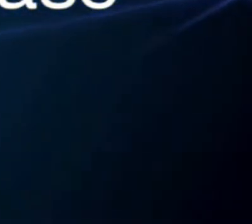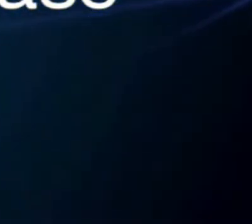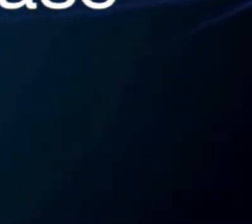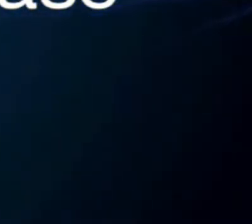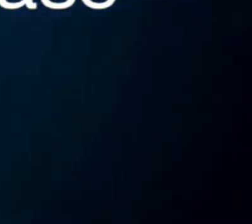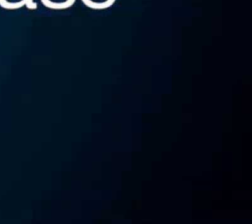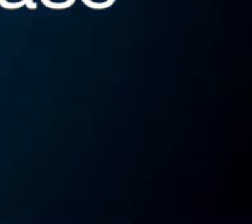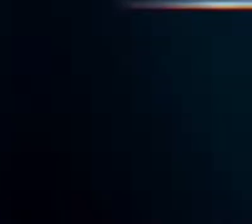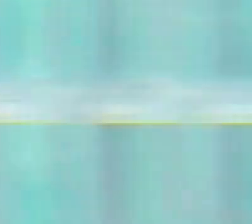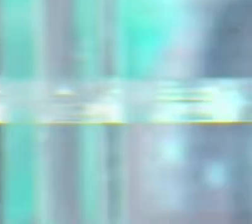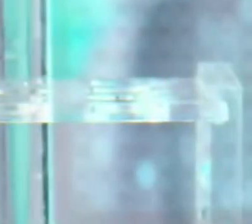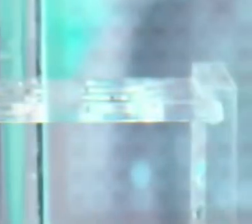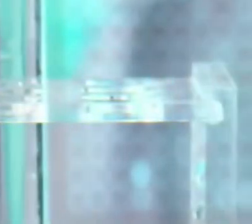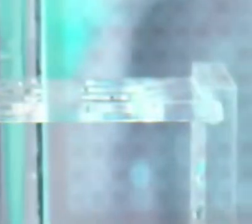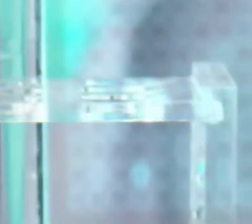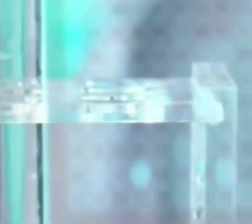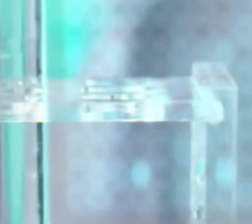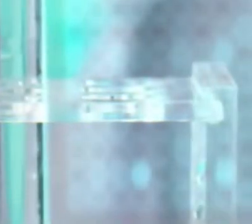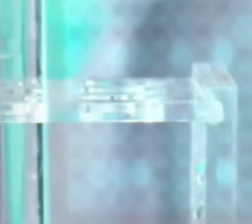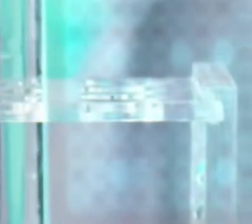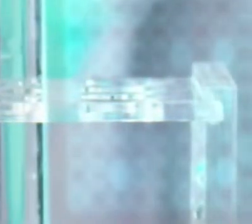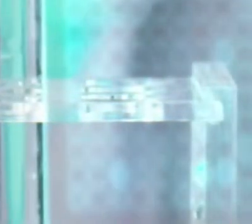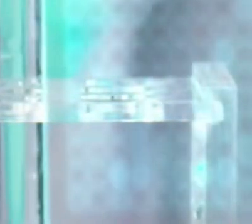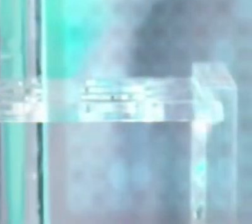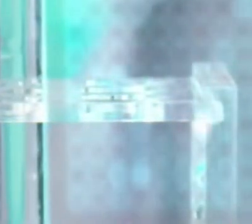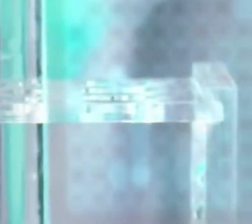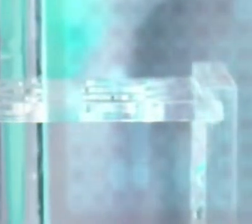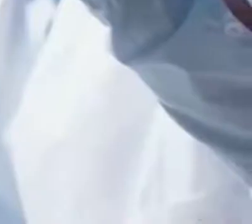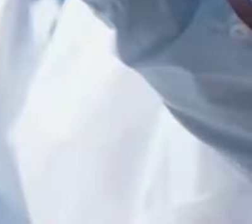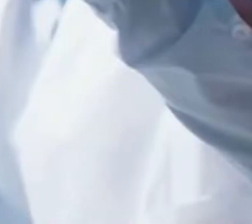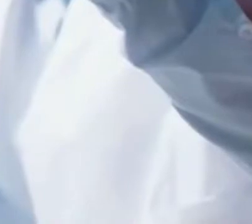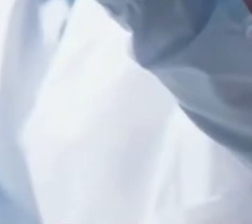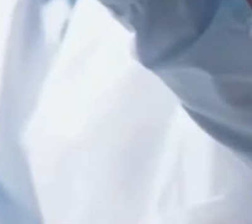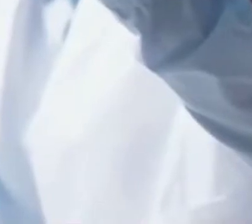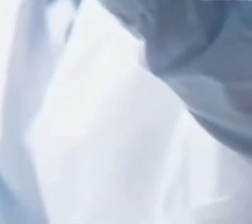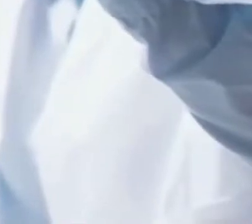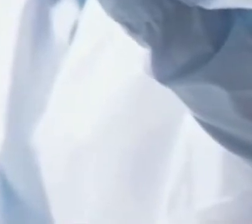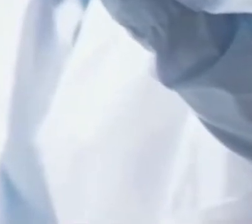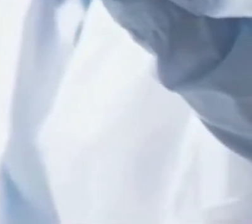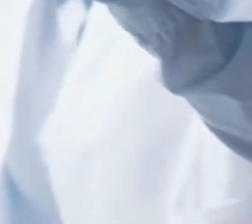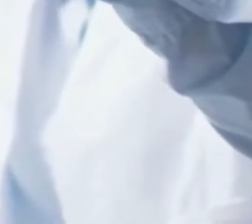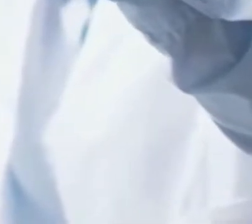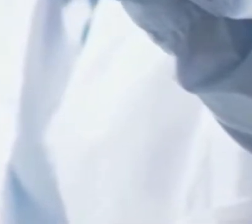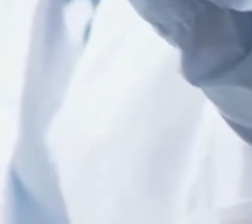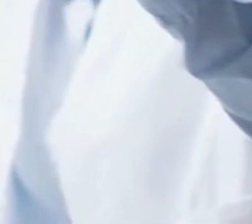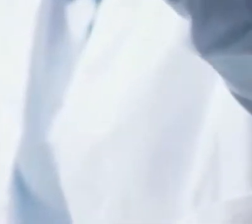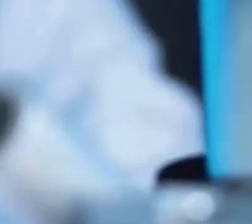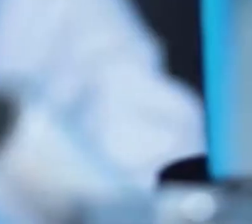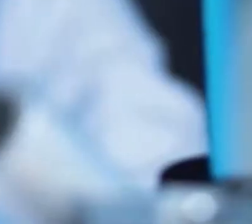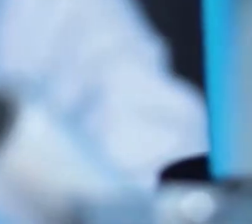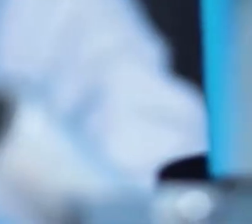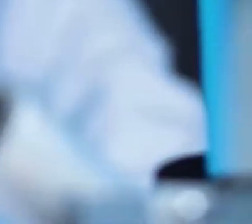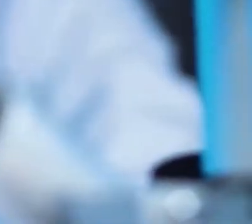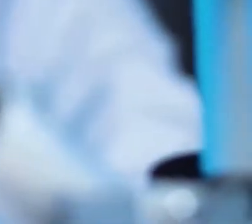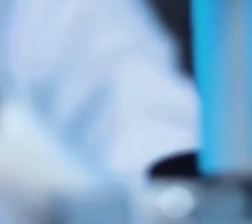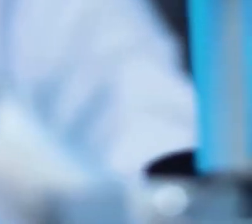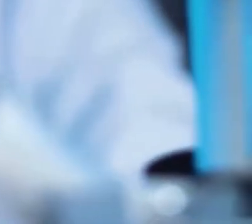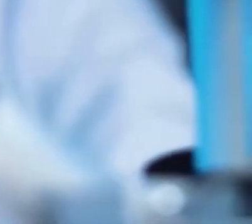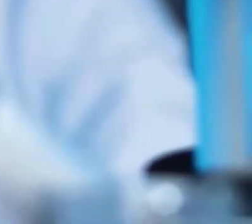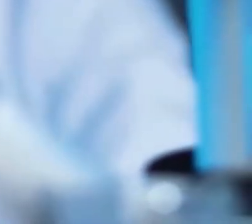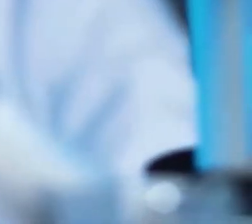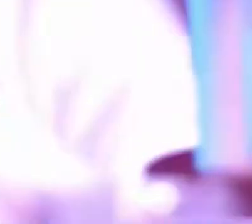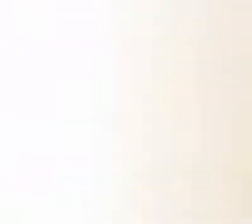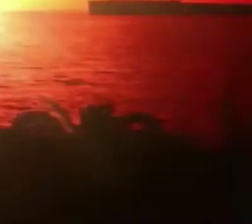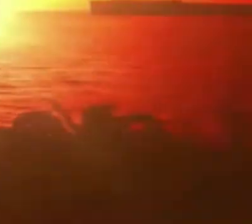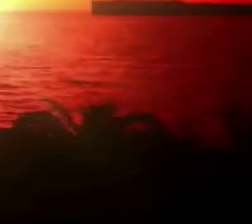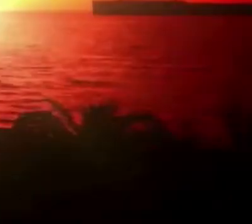alcance global e medicina de precisão da AstraZeneca em oncologia e biofarmacêutica, juntas, desafiam a ciência e